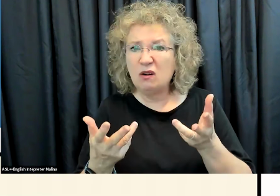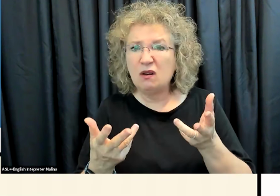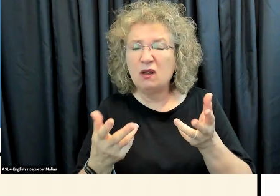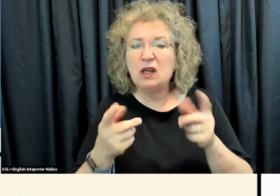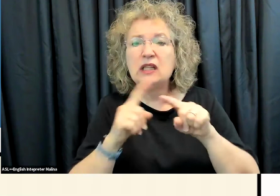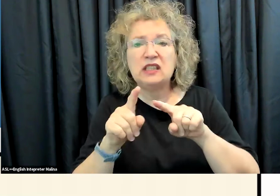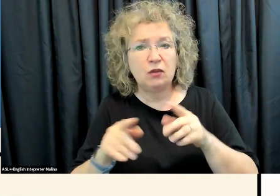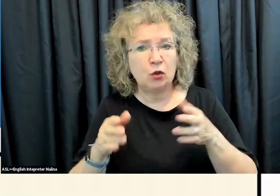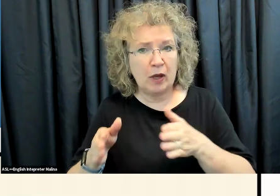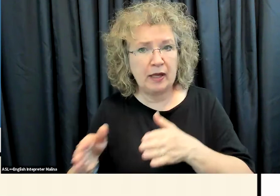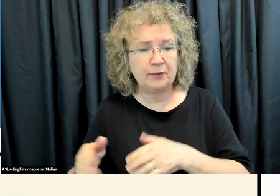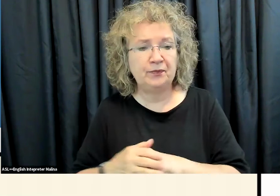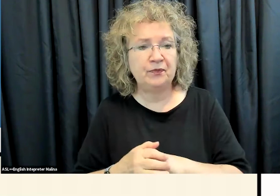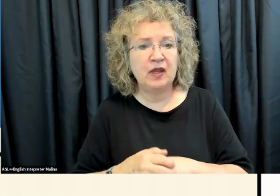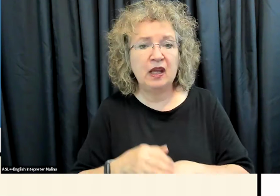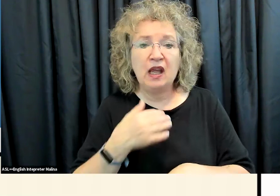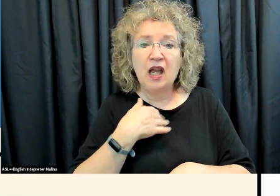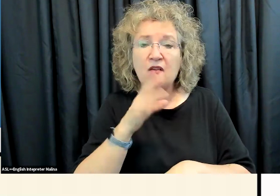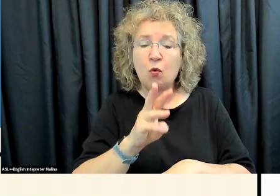our webpage there, which is